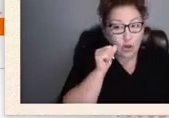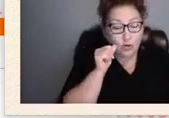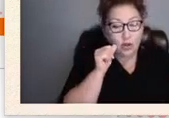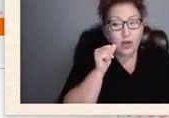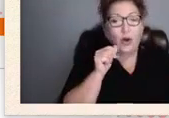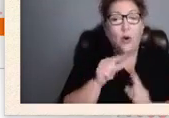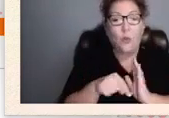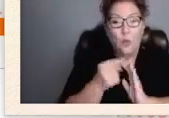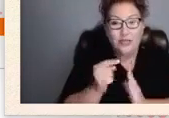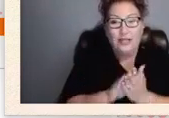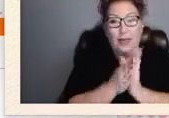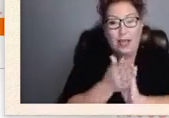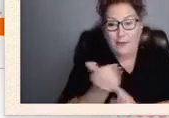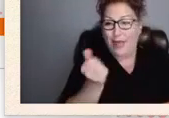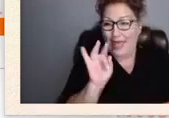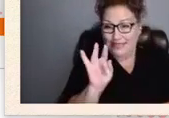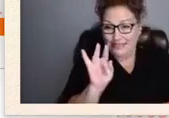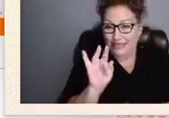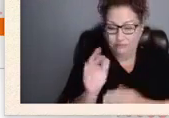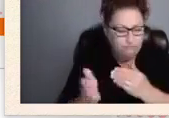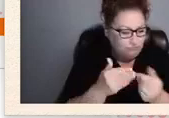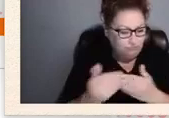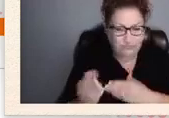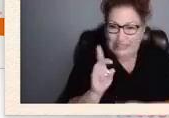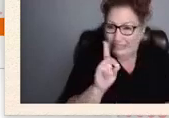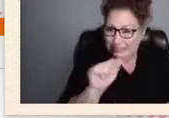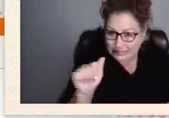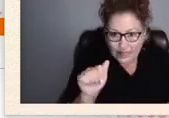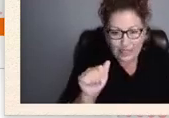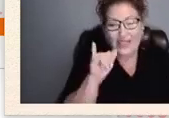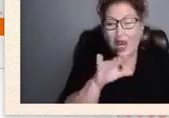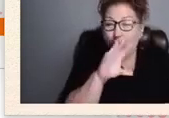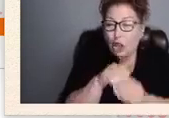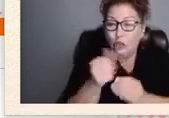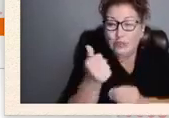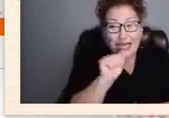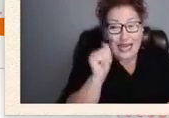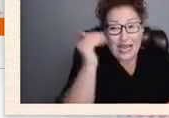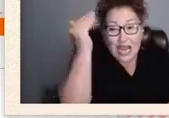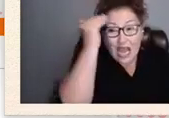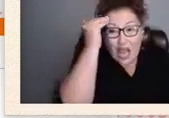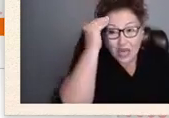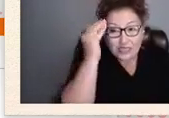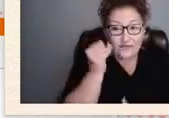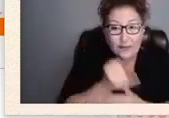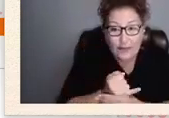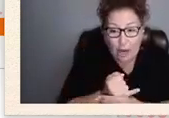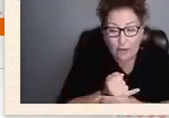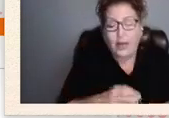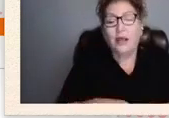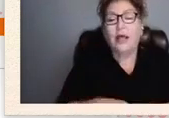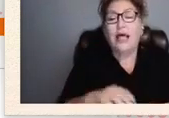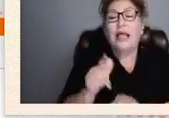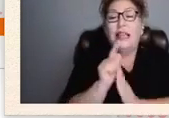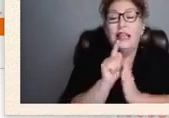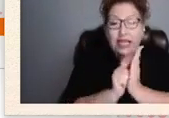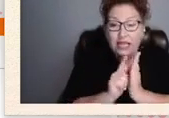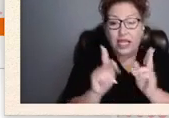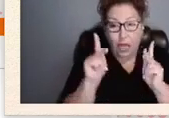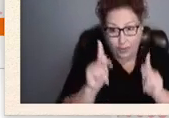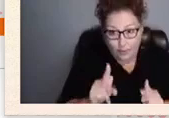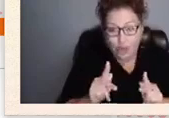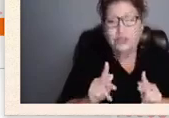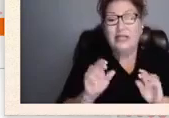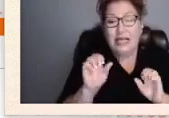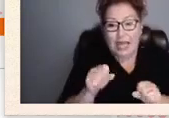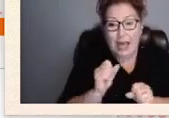18, regardless of disability, and that includes any cognitive impairment. Legally, a person is entitled to make all